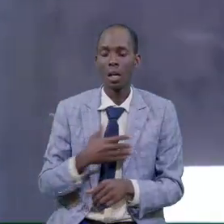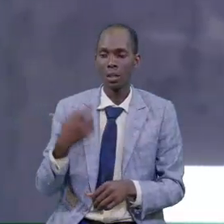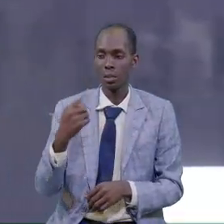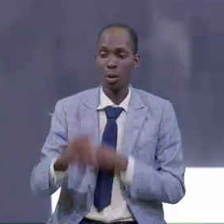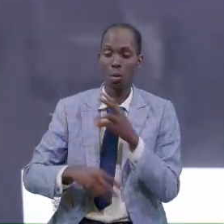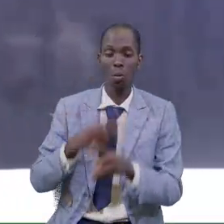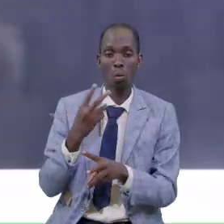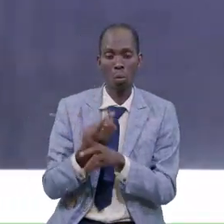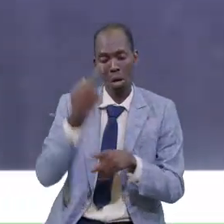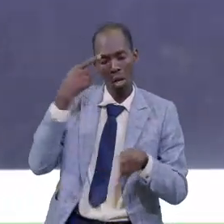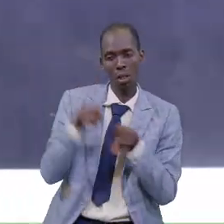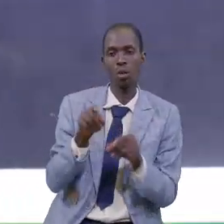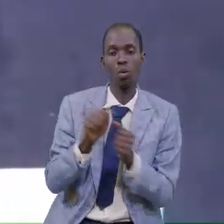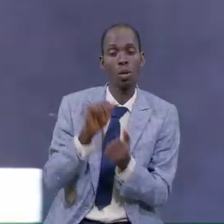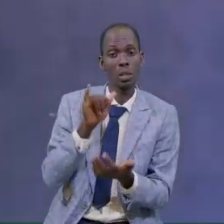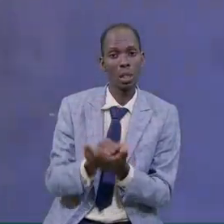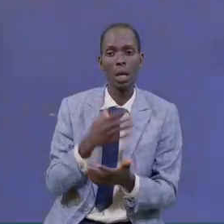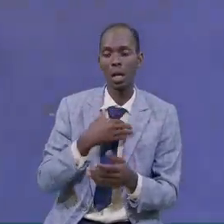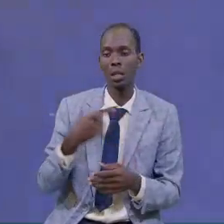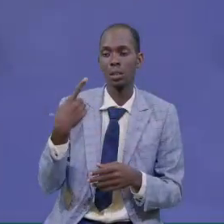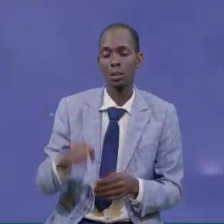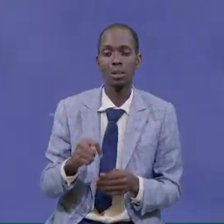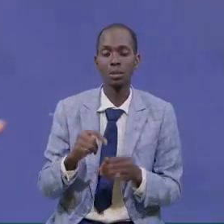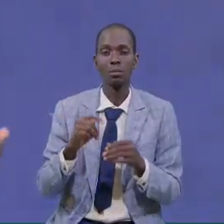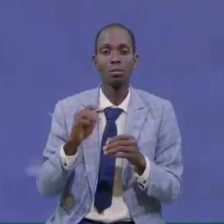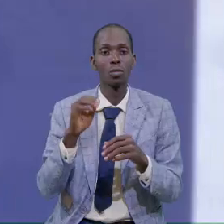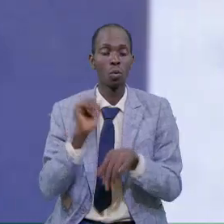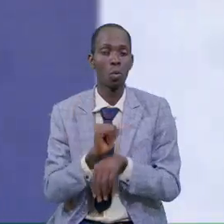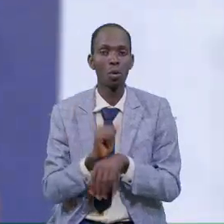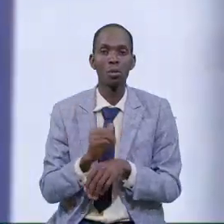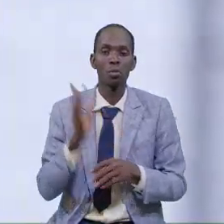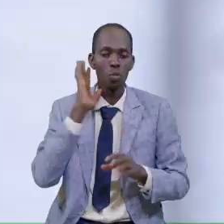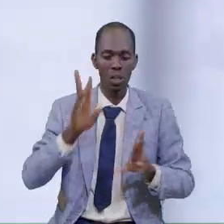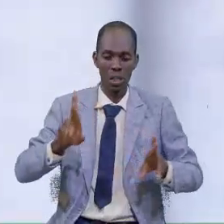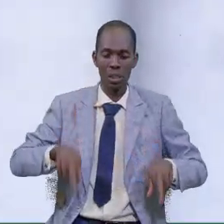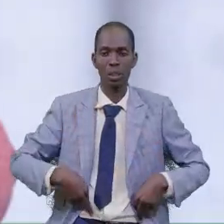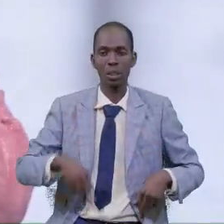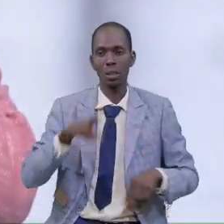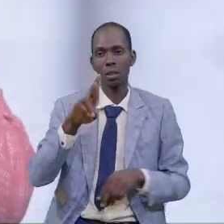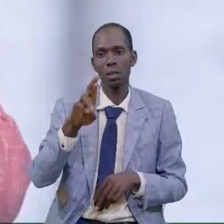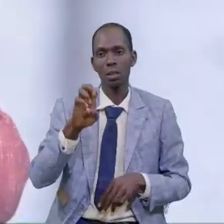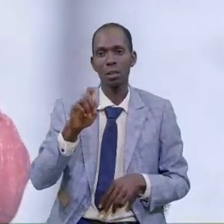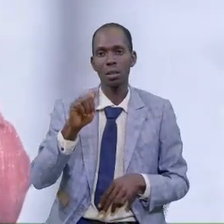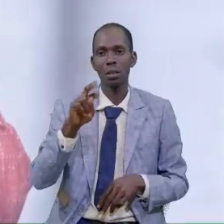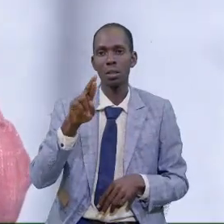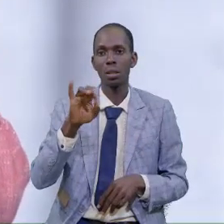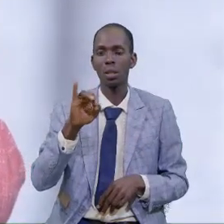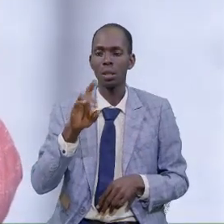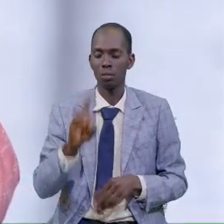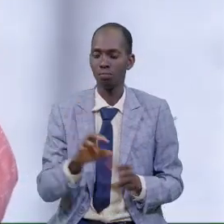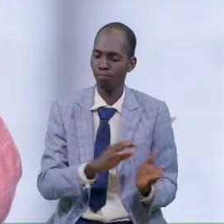you and you're in the cooler. And because you are retired, well, brother, what are you going to do